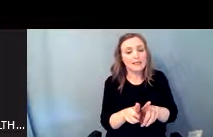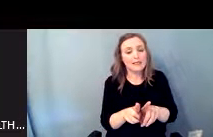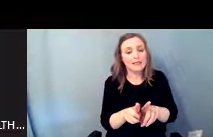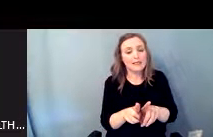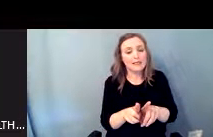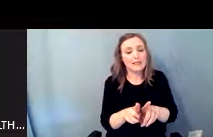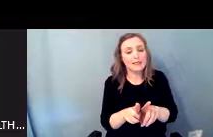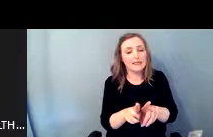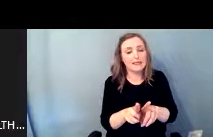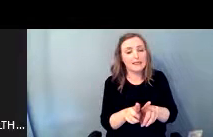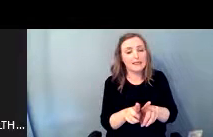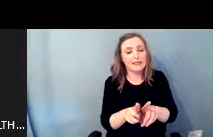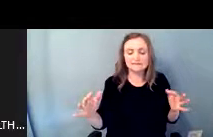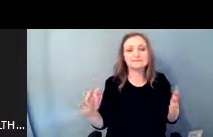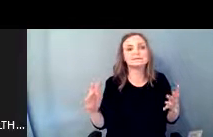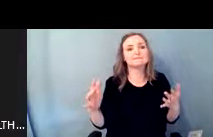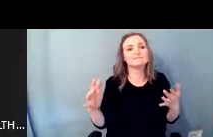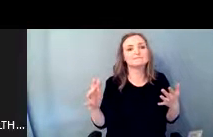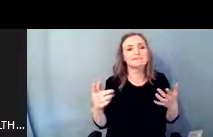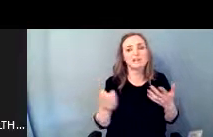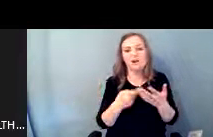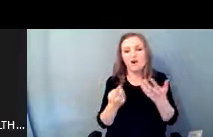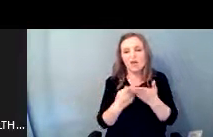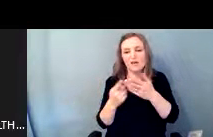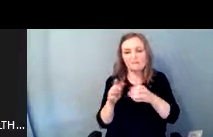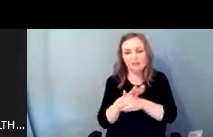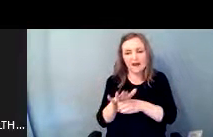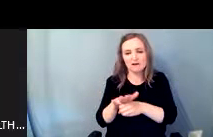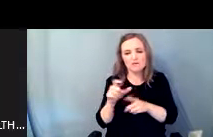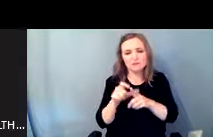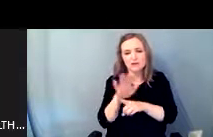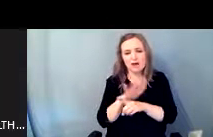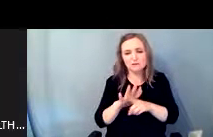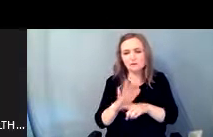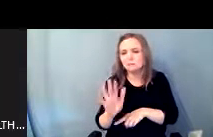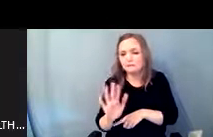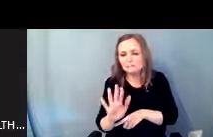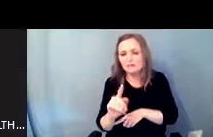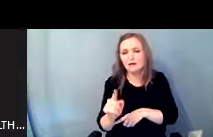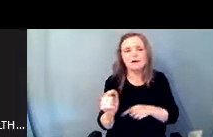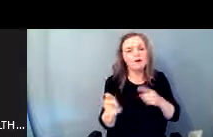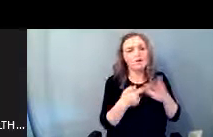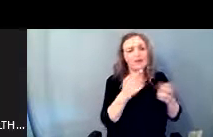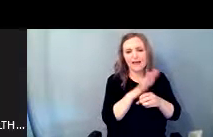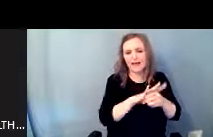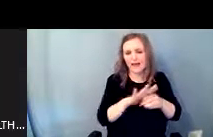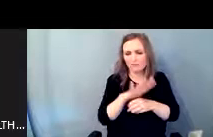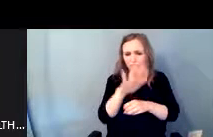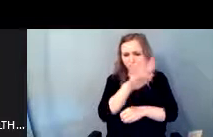take the pressure off of GP telephone lines. There's been a lot of work done